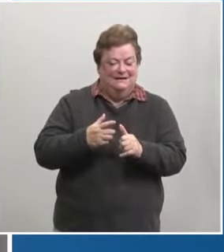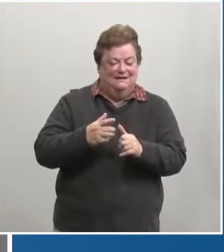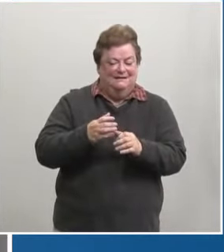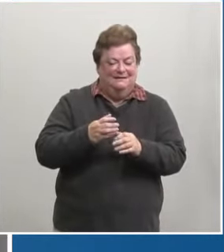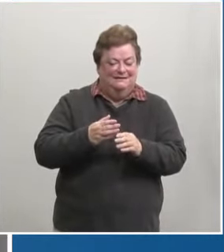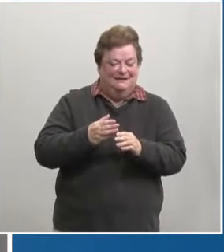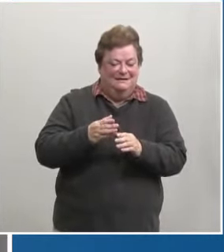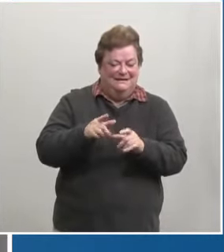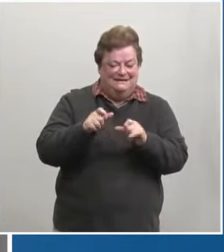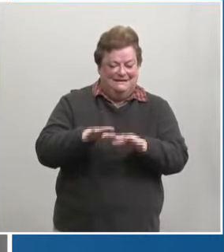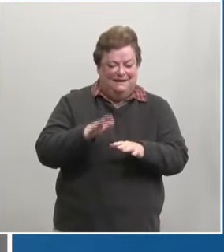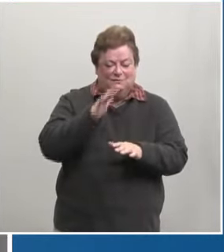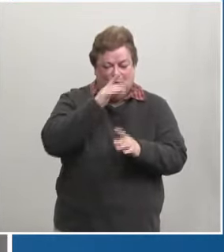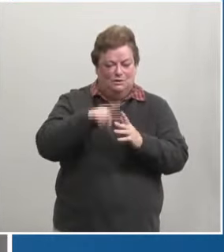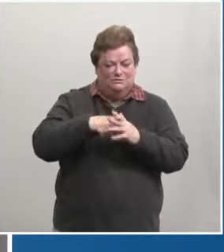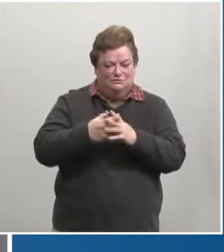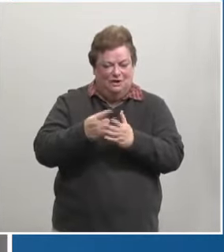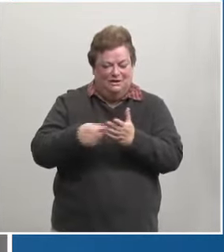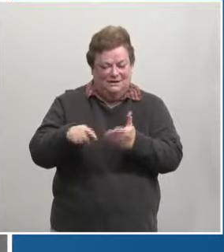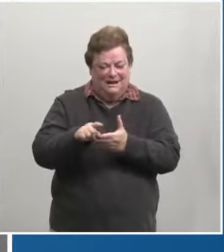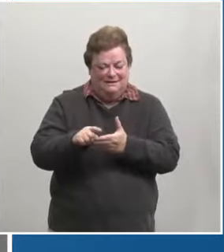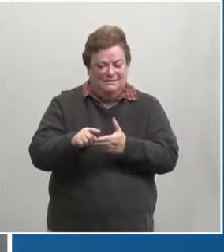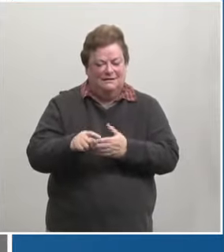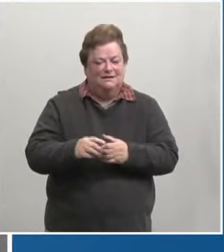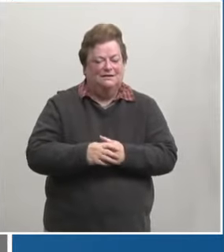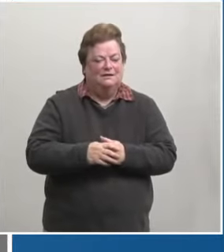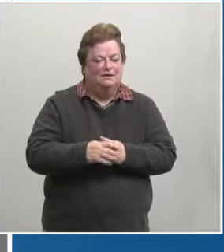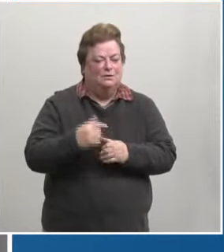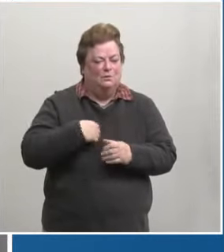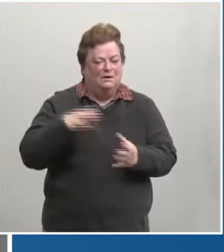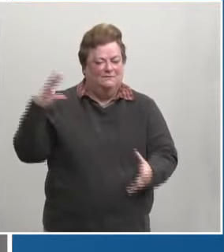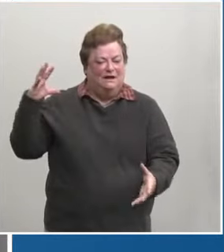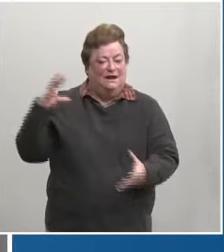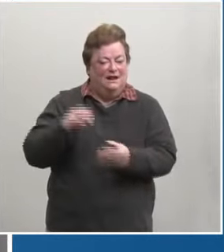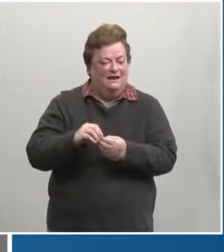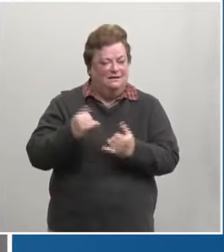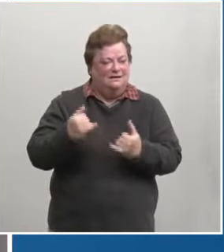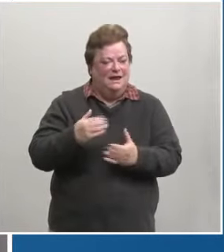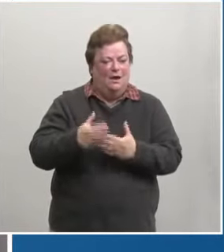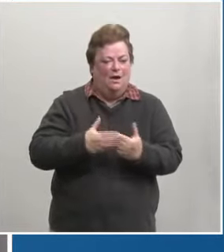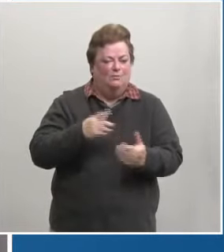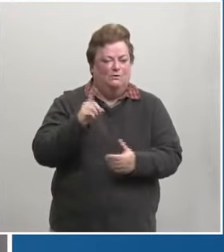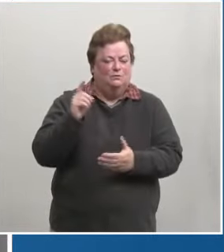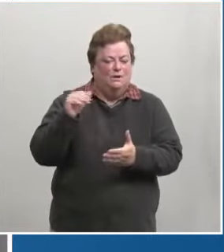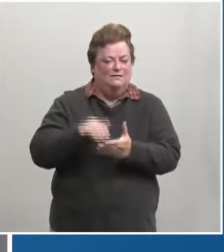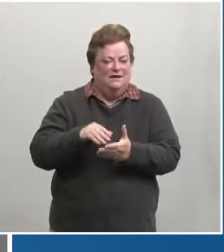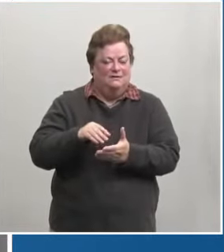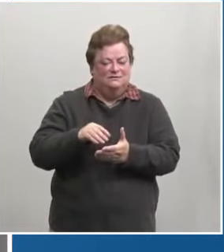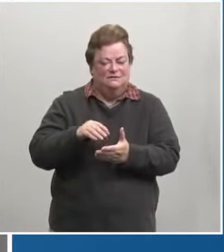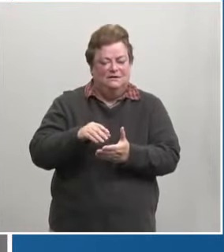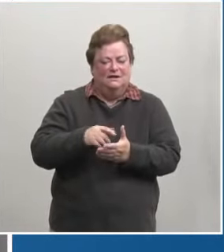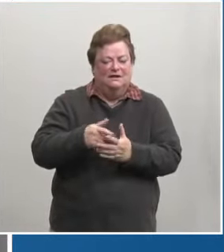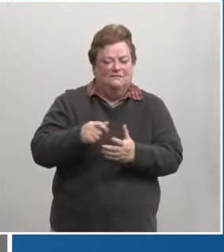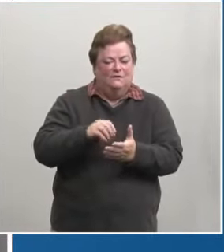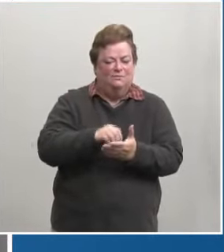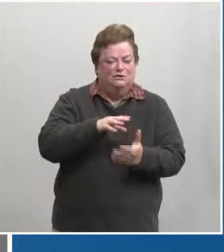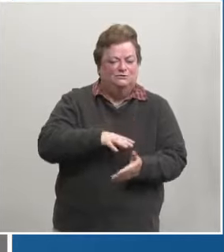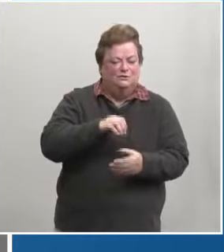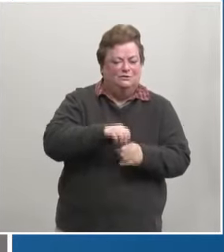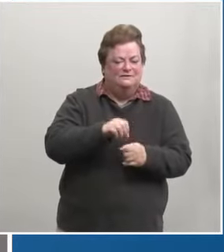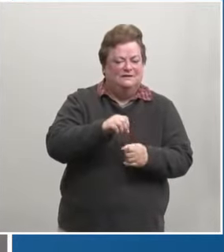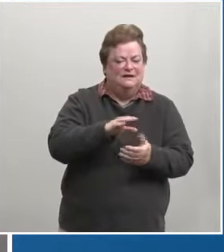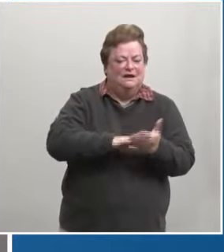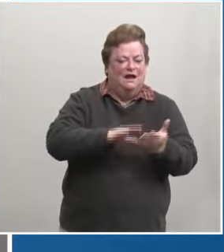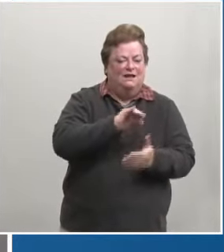week. That's on top of last week, having collected about 1,000 samples from students in the College of Nursing and the College